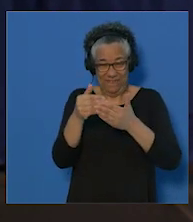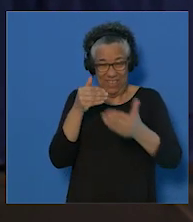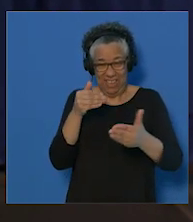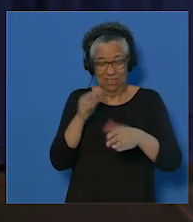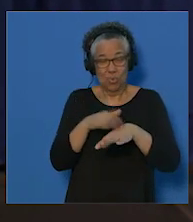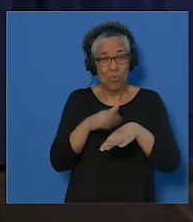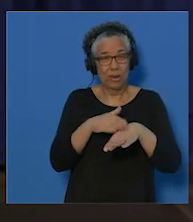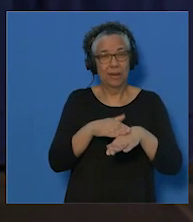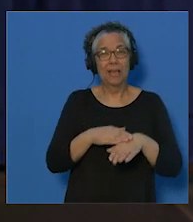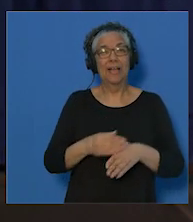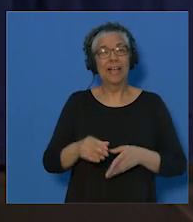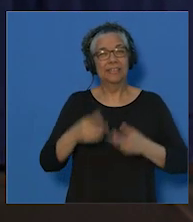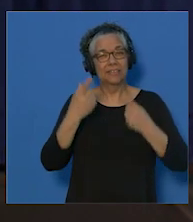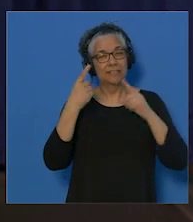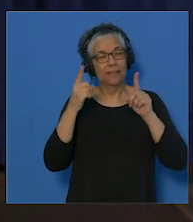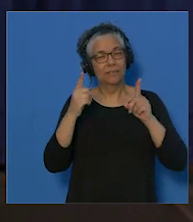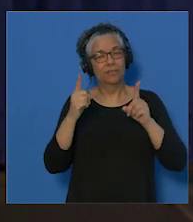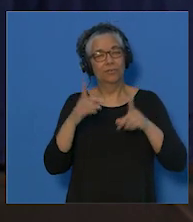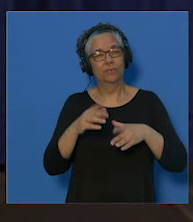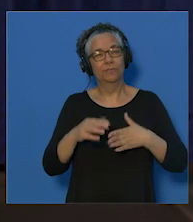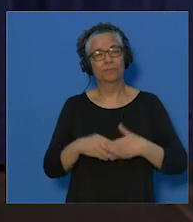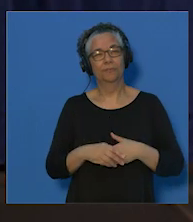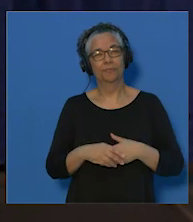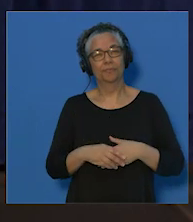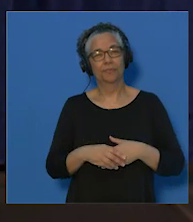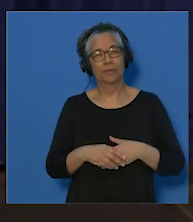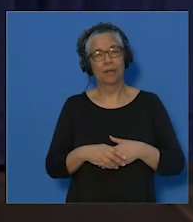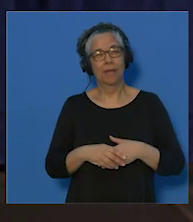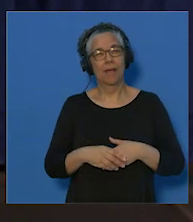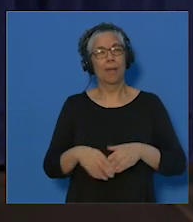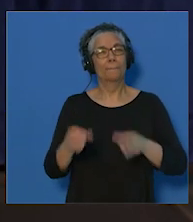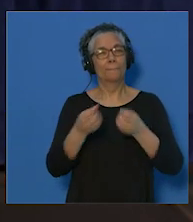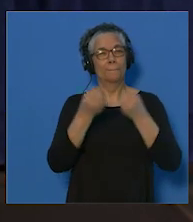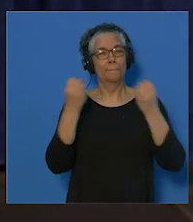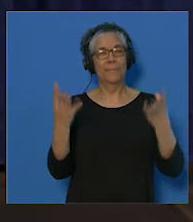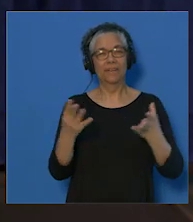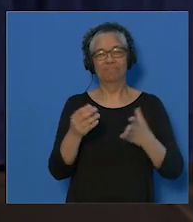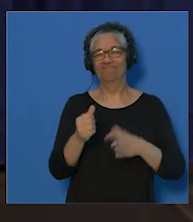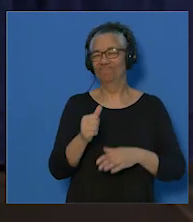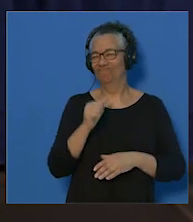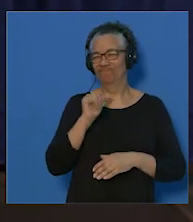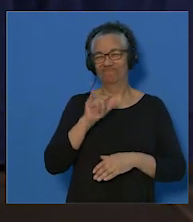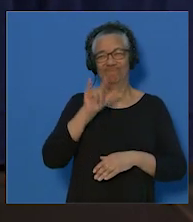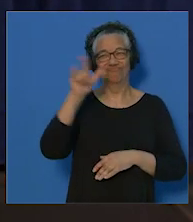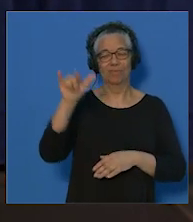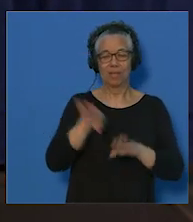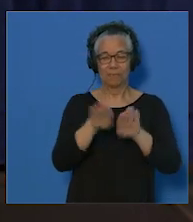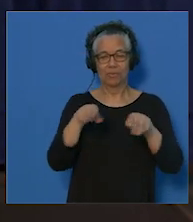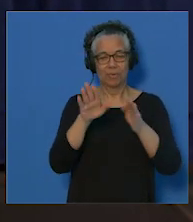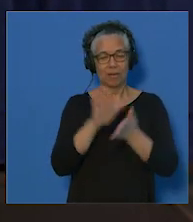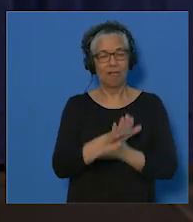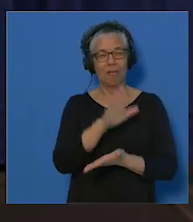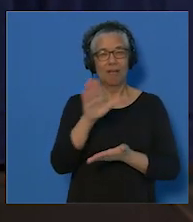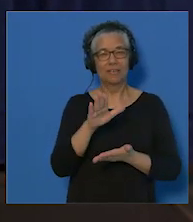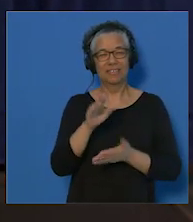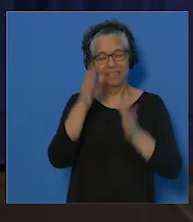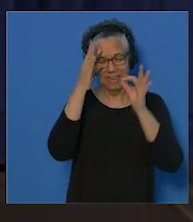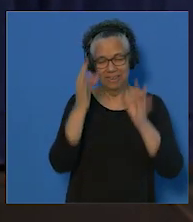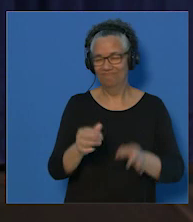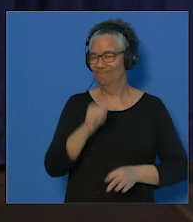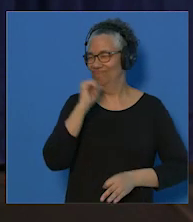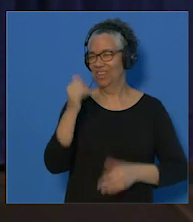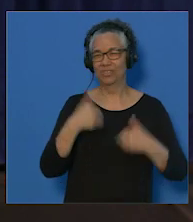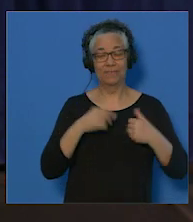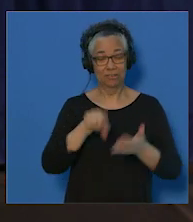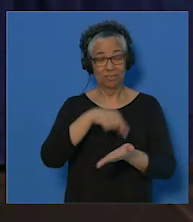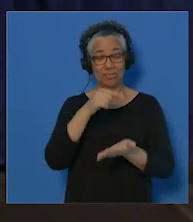success of student learning. Unfortunately, like many of its overseas counterparts, the Bermuda College has decided not to hold a commencement ceremony